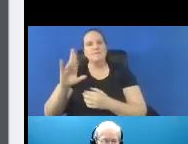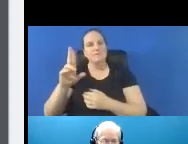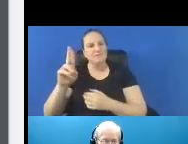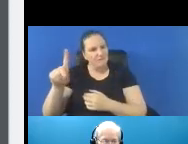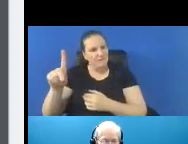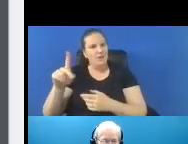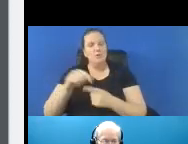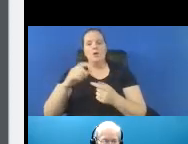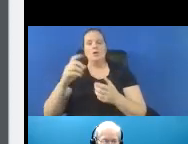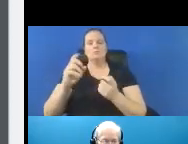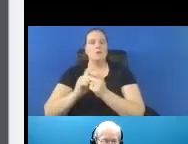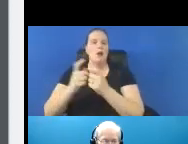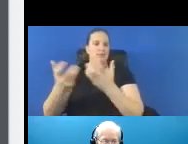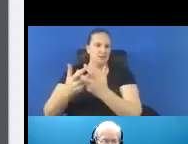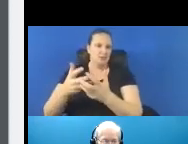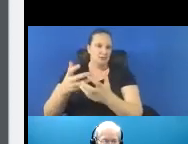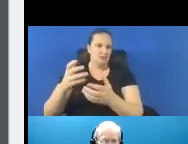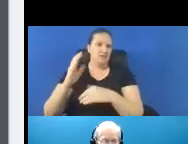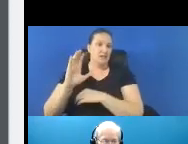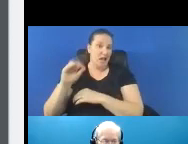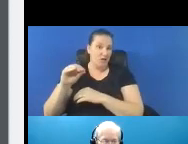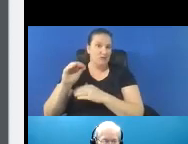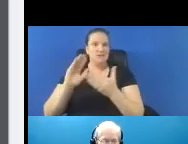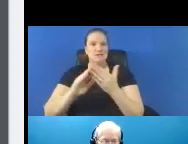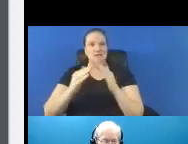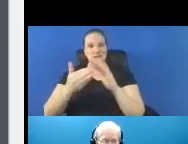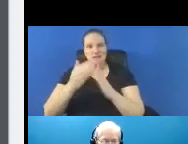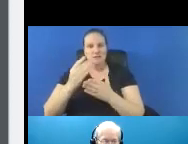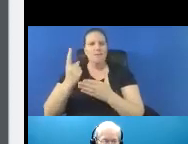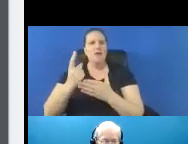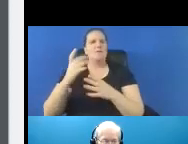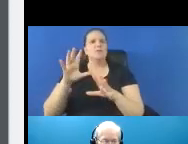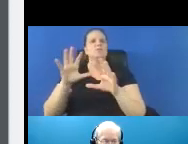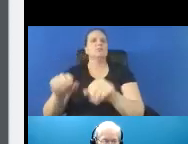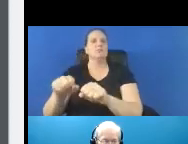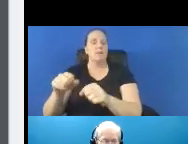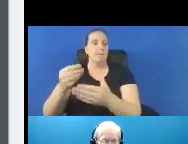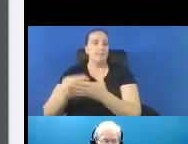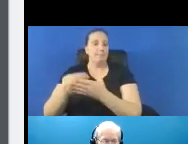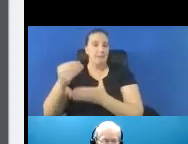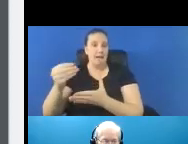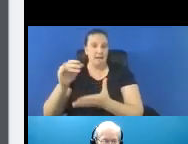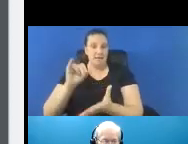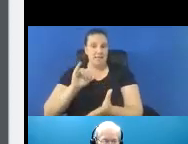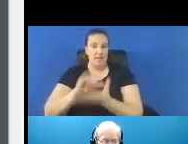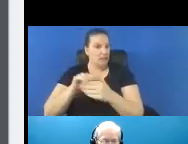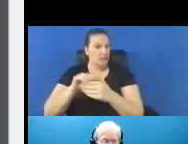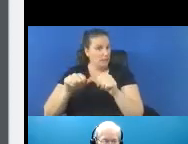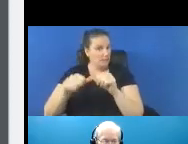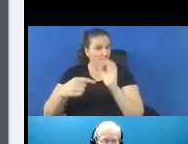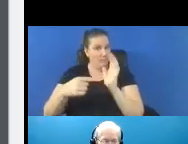of county, city, community foundation, or what have you. Somebody's got to step in and then buy that and keep it